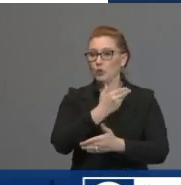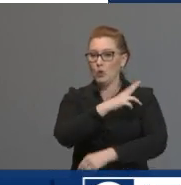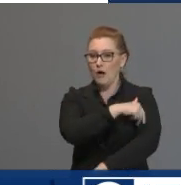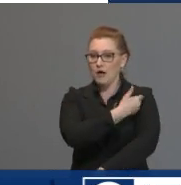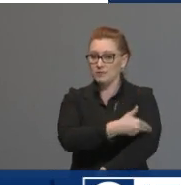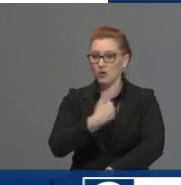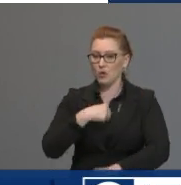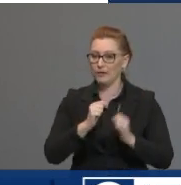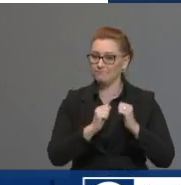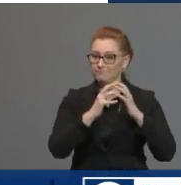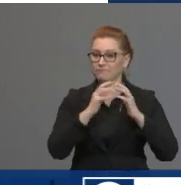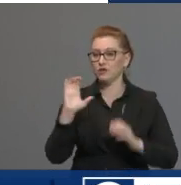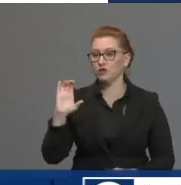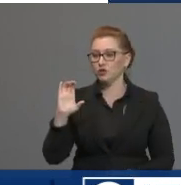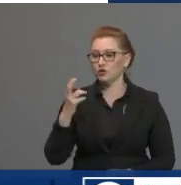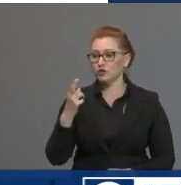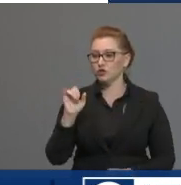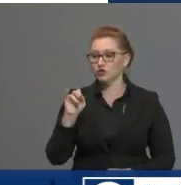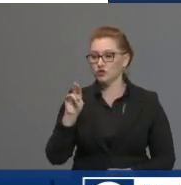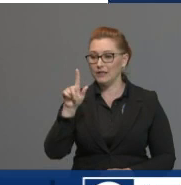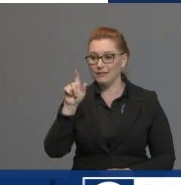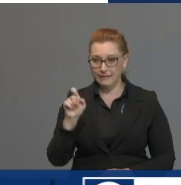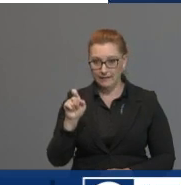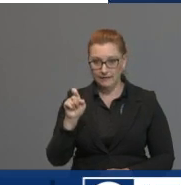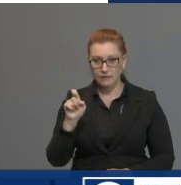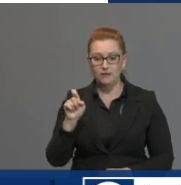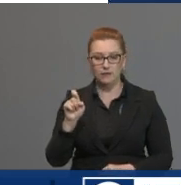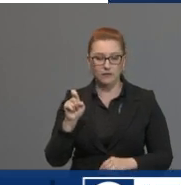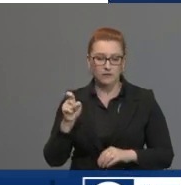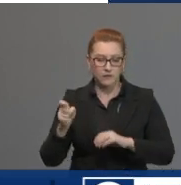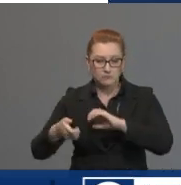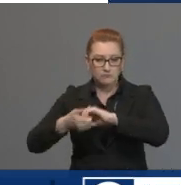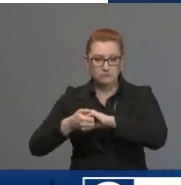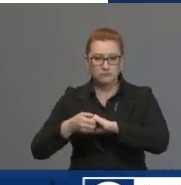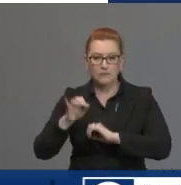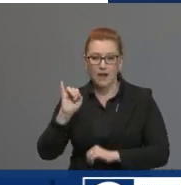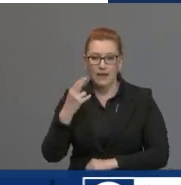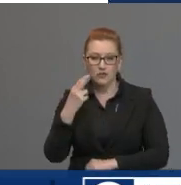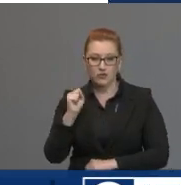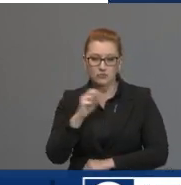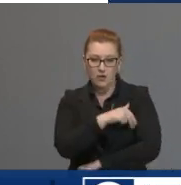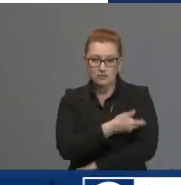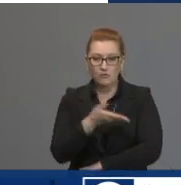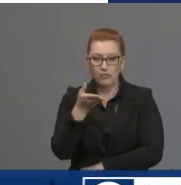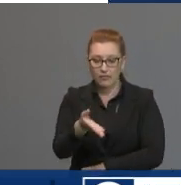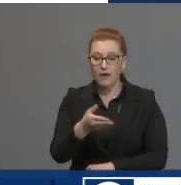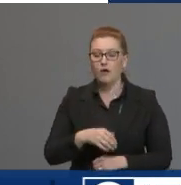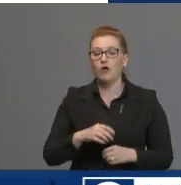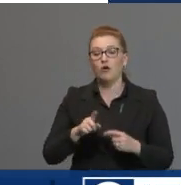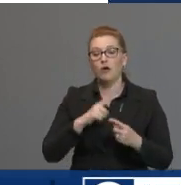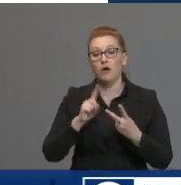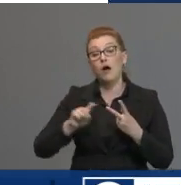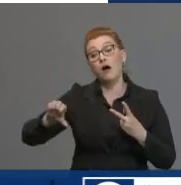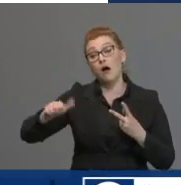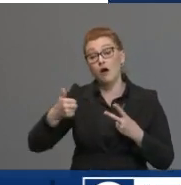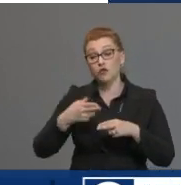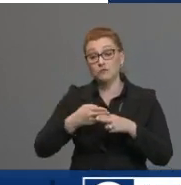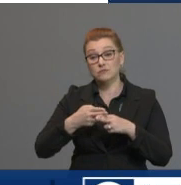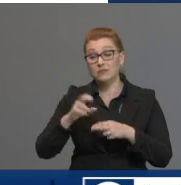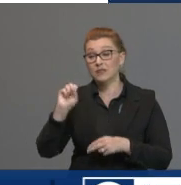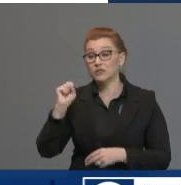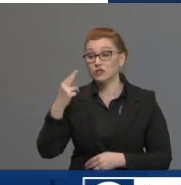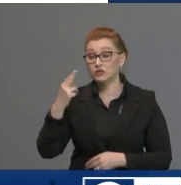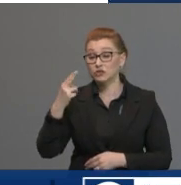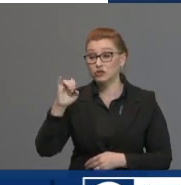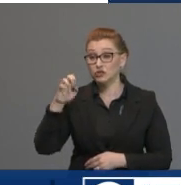that we activated at Chinle in association with the IHS hospital there in the community of Chinle. There's a second one